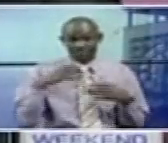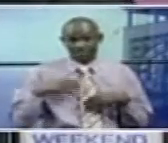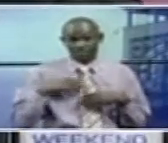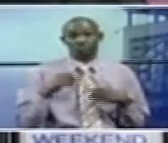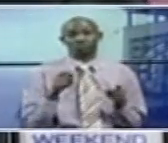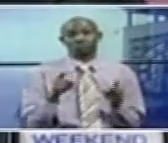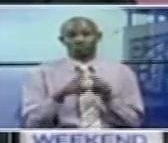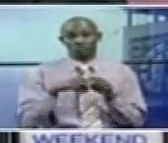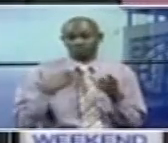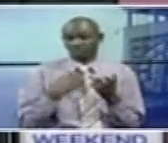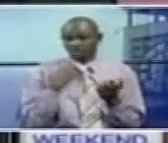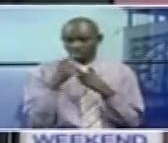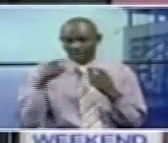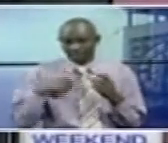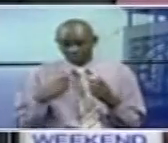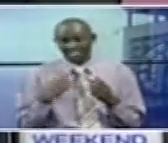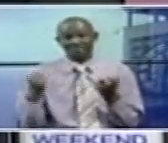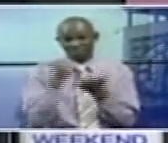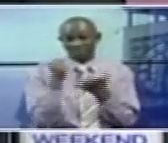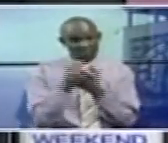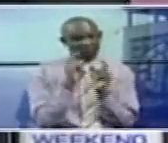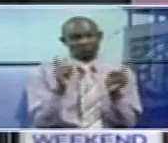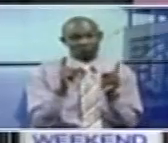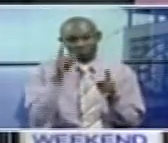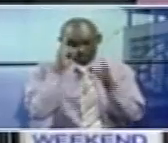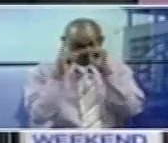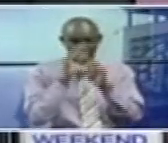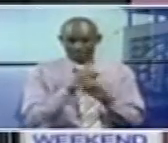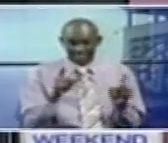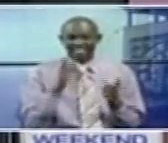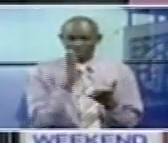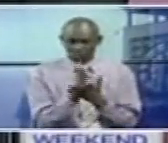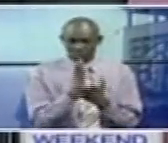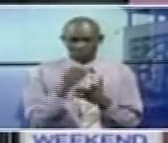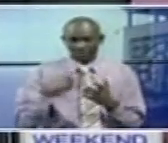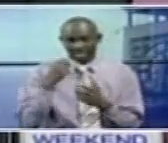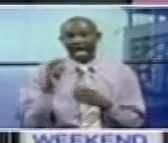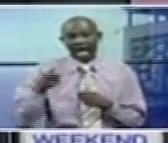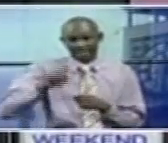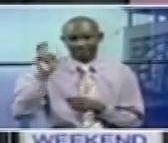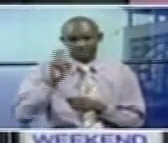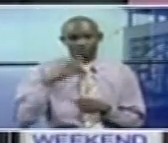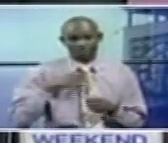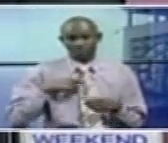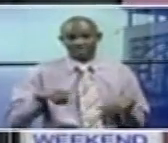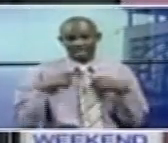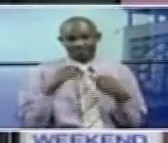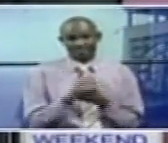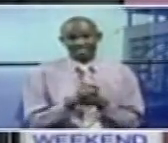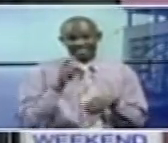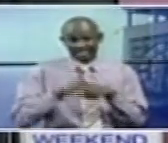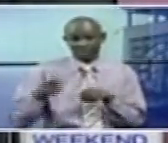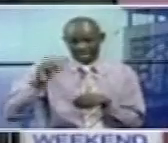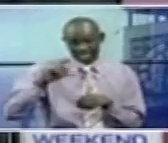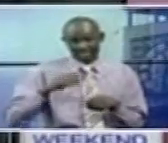as well. I'm not talking about just random employment, but actually add value to people's lives. As soon as you're able to add